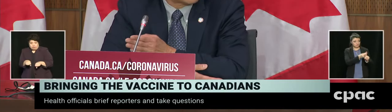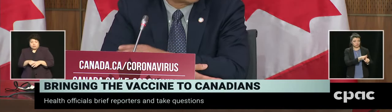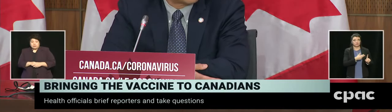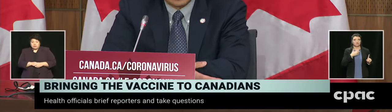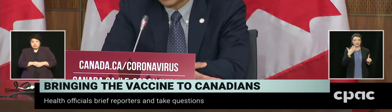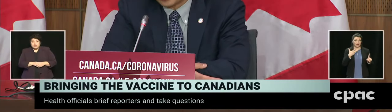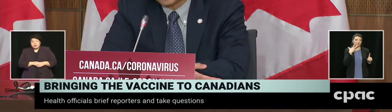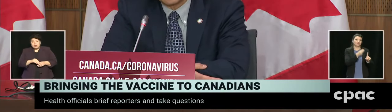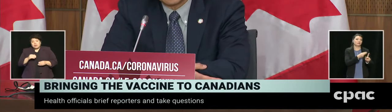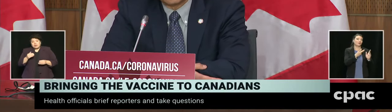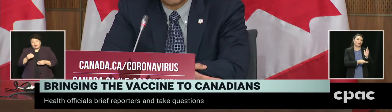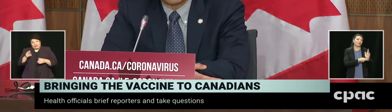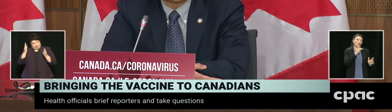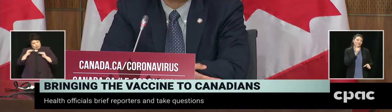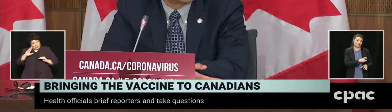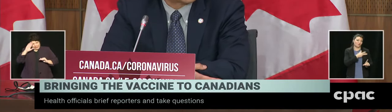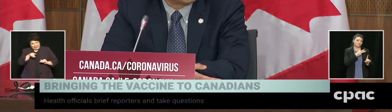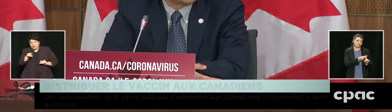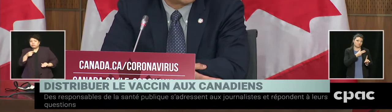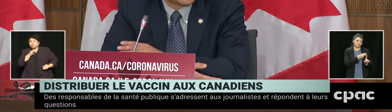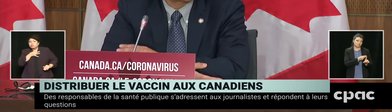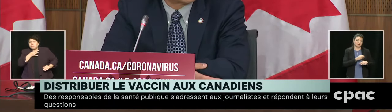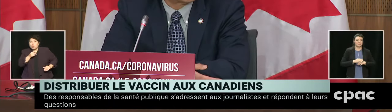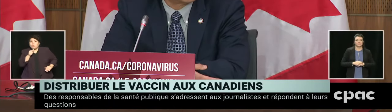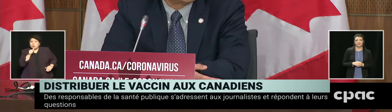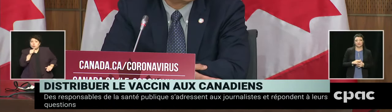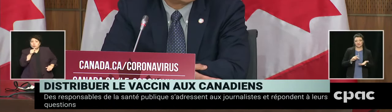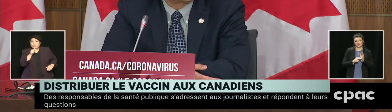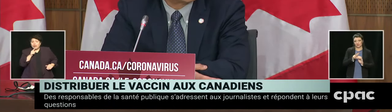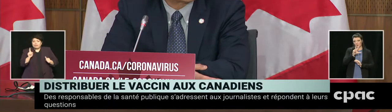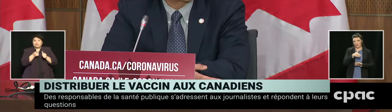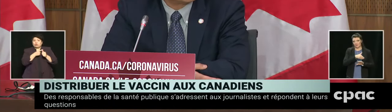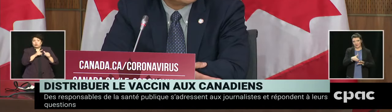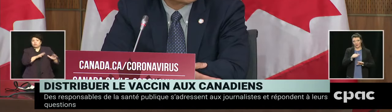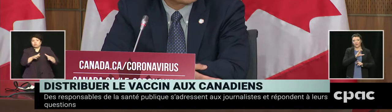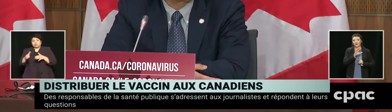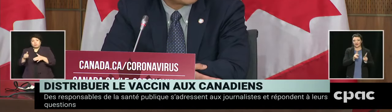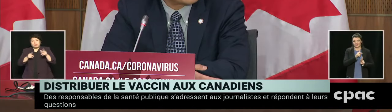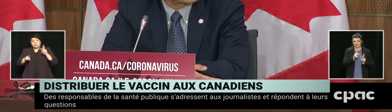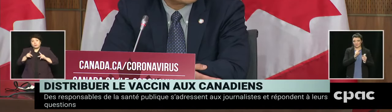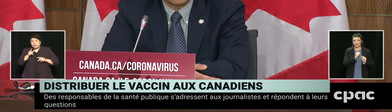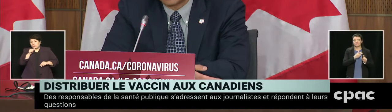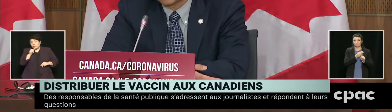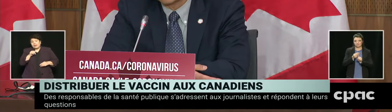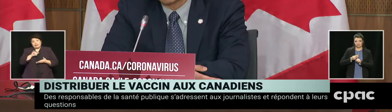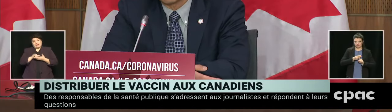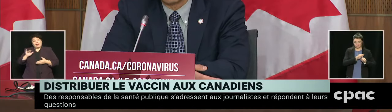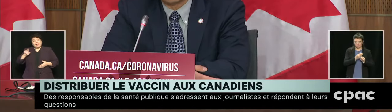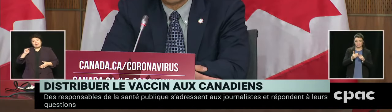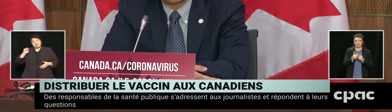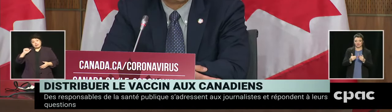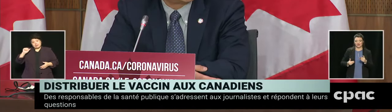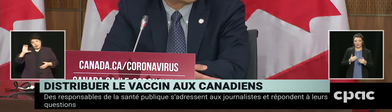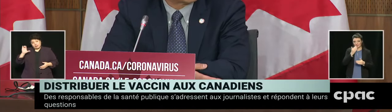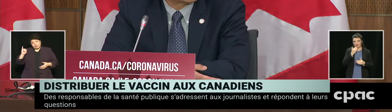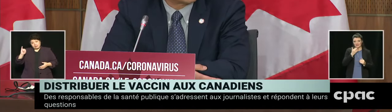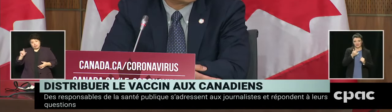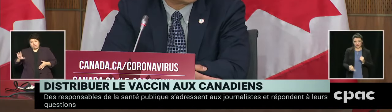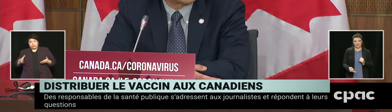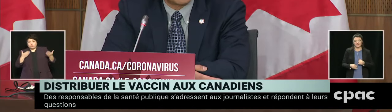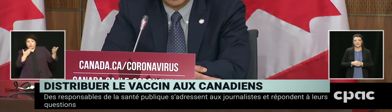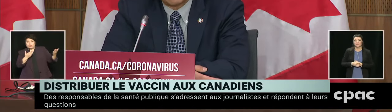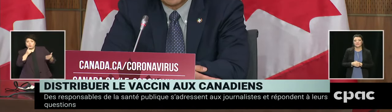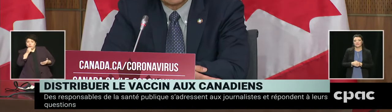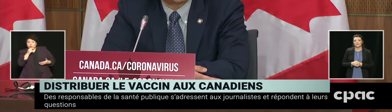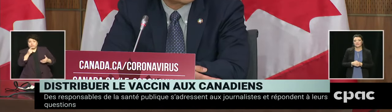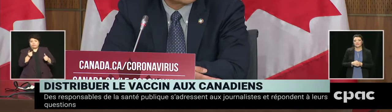Further, I know the next question is that, okay, so who would that be? And that's where we get into the recommendations from NACI and so on in terms of what would be the priority